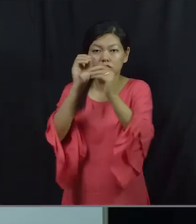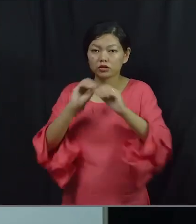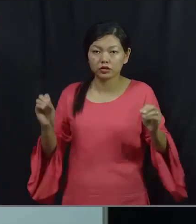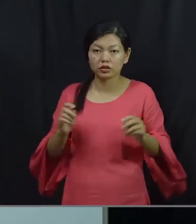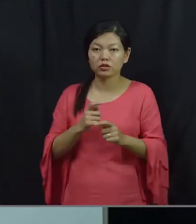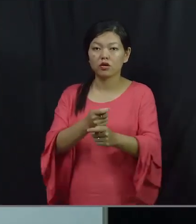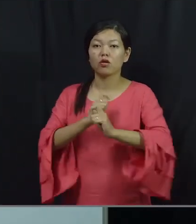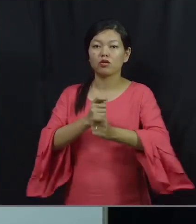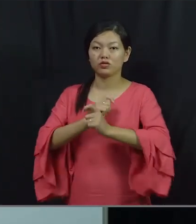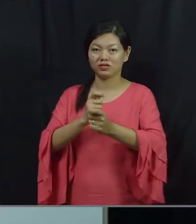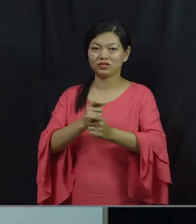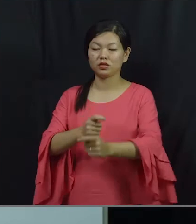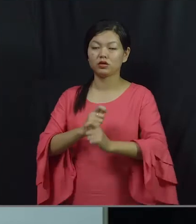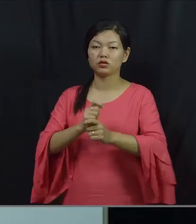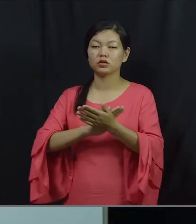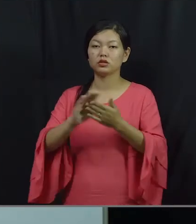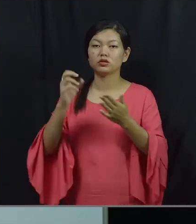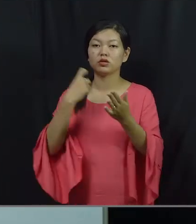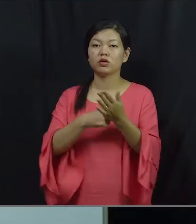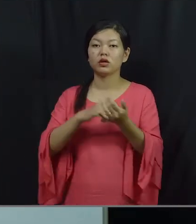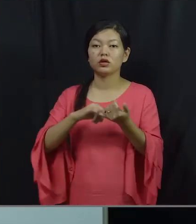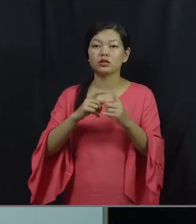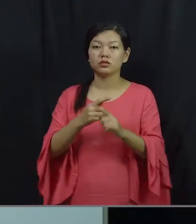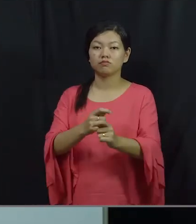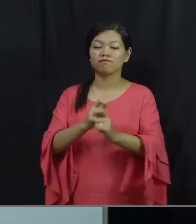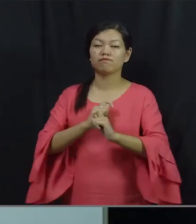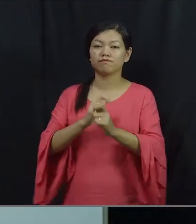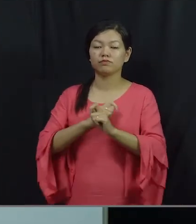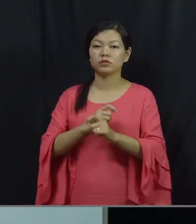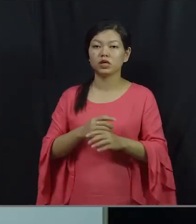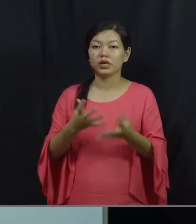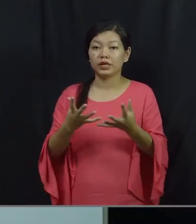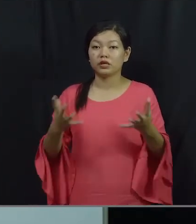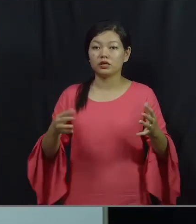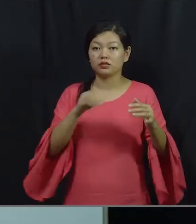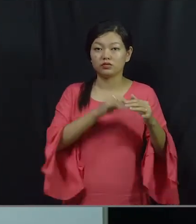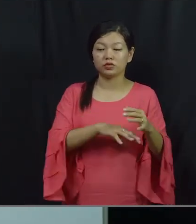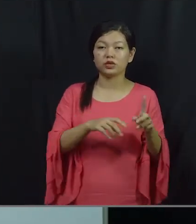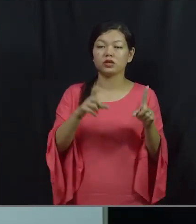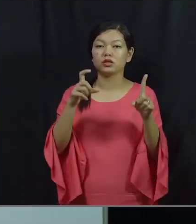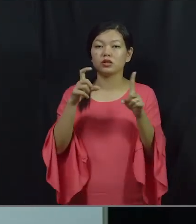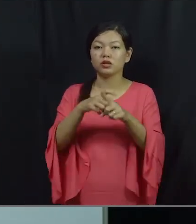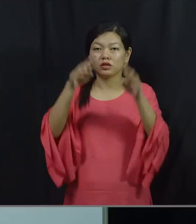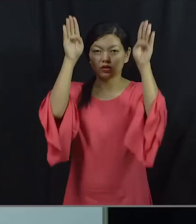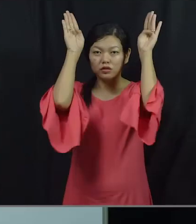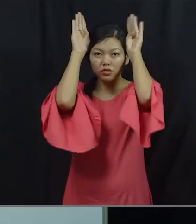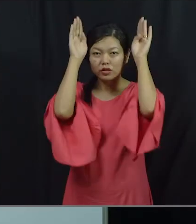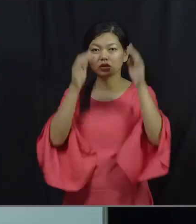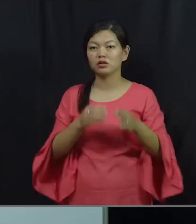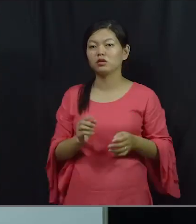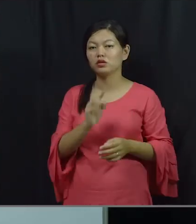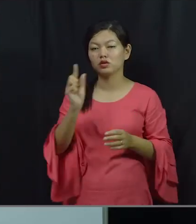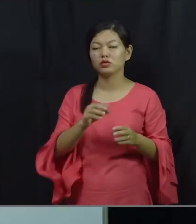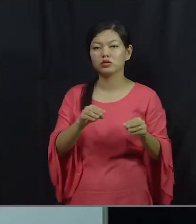the expansions of trade started and competition began. Okay, in the town economy. Then came the Industrial